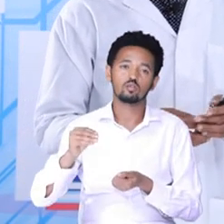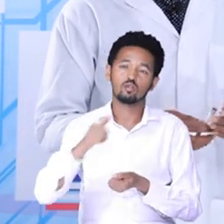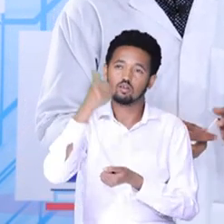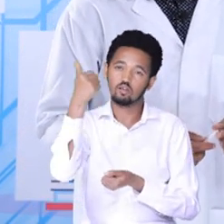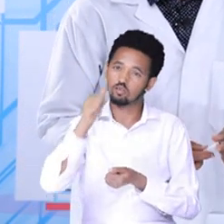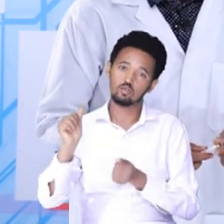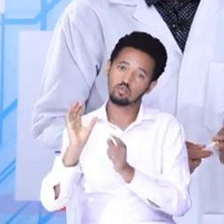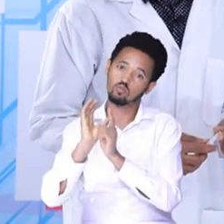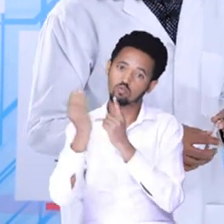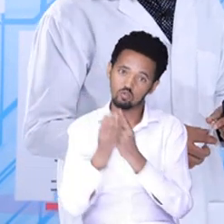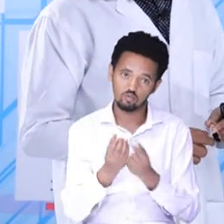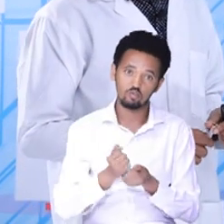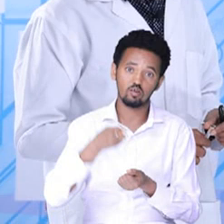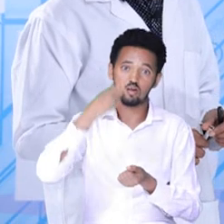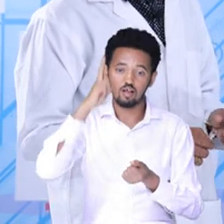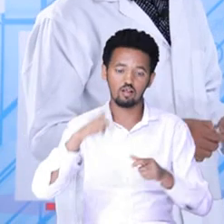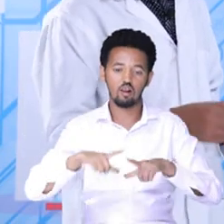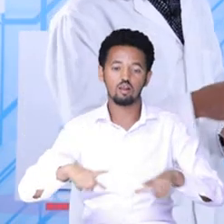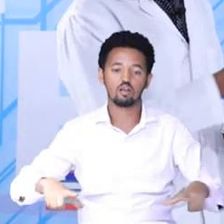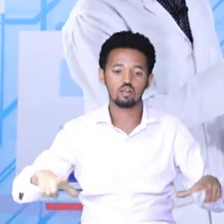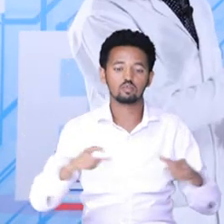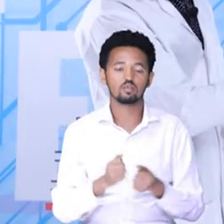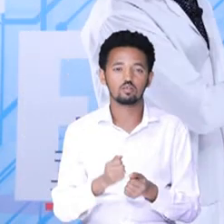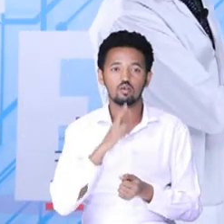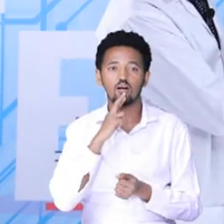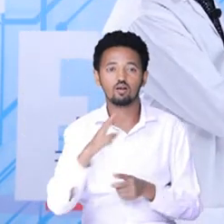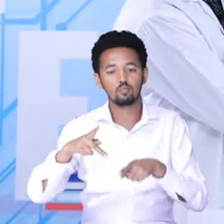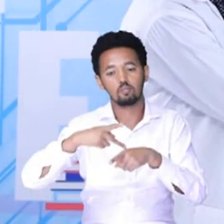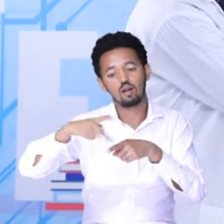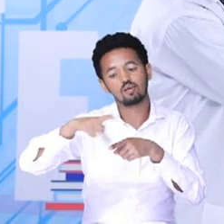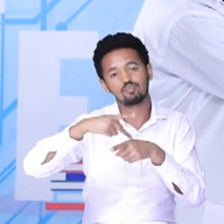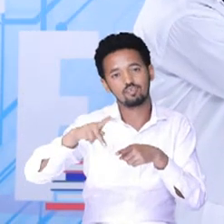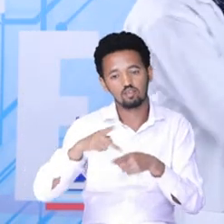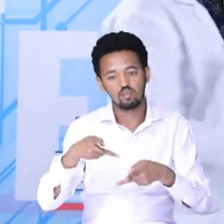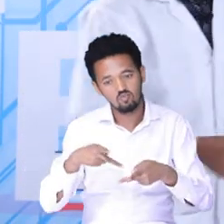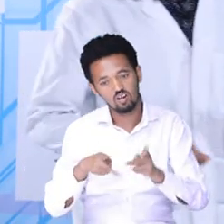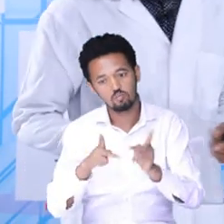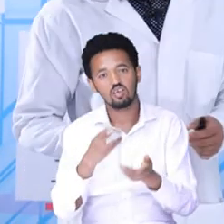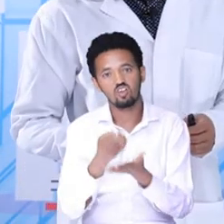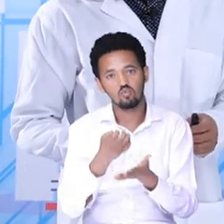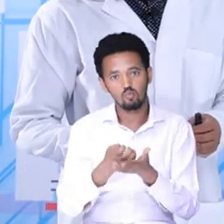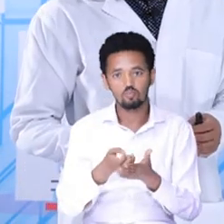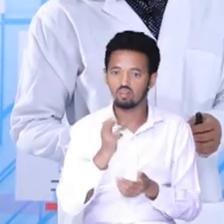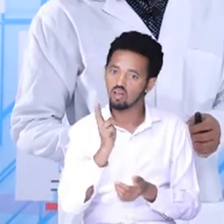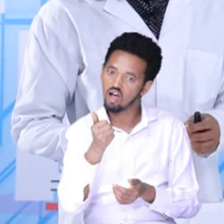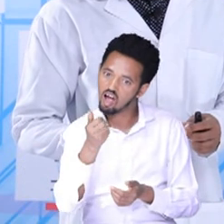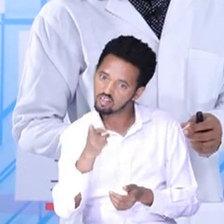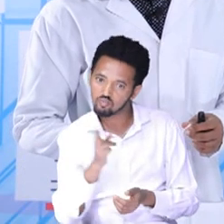Therefore, the highlanders are practice the farming economic activity.